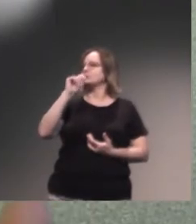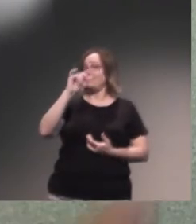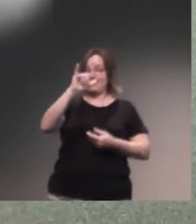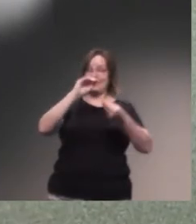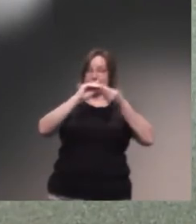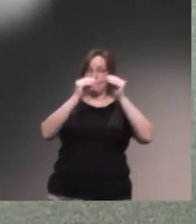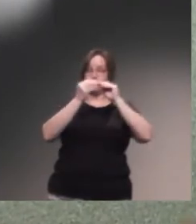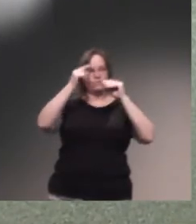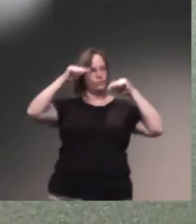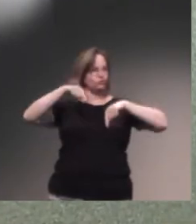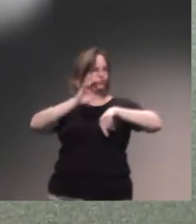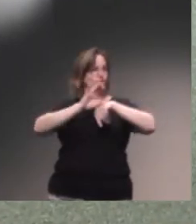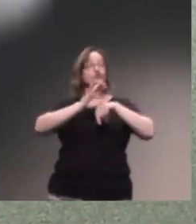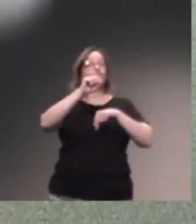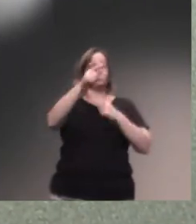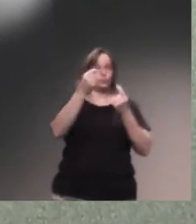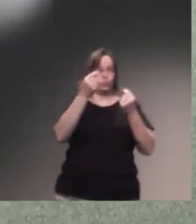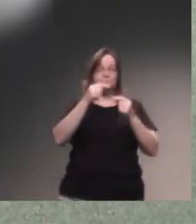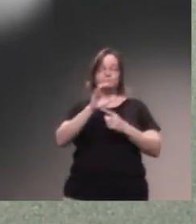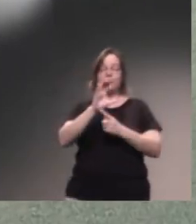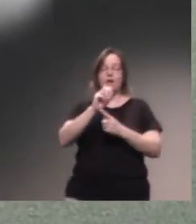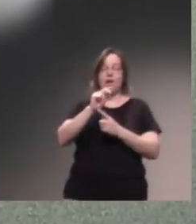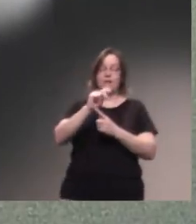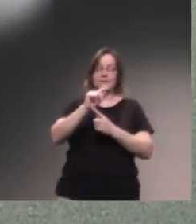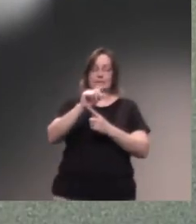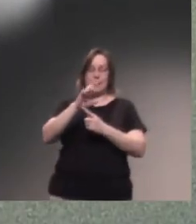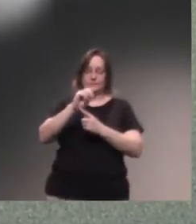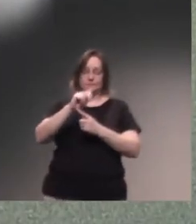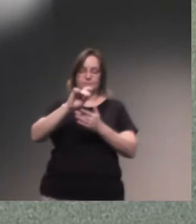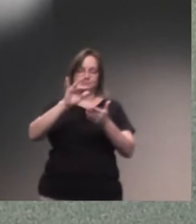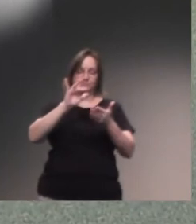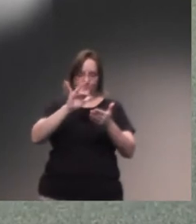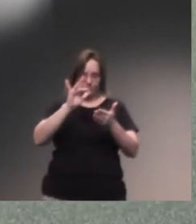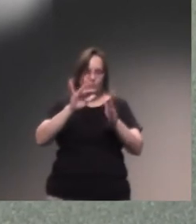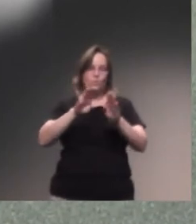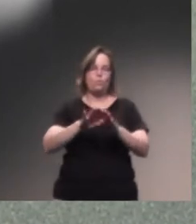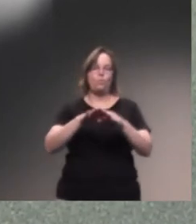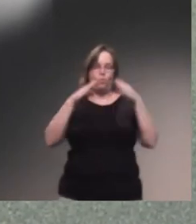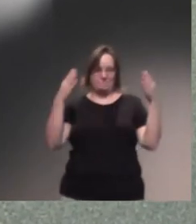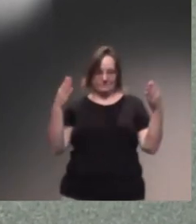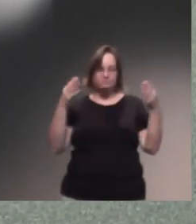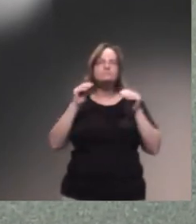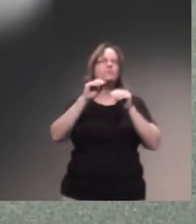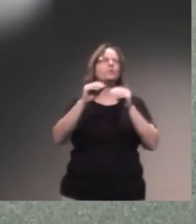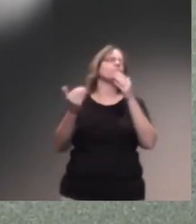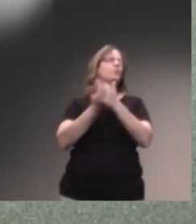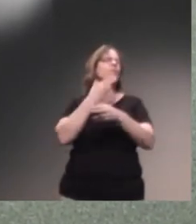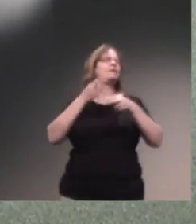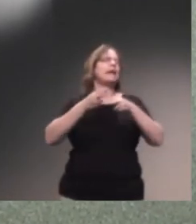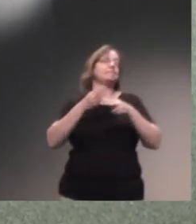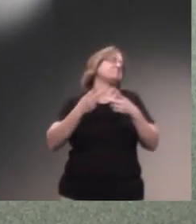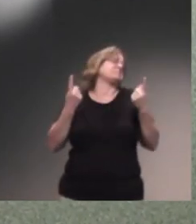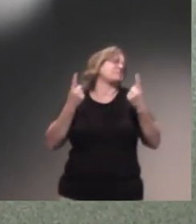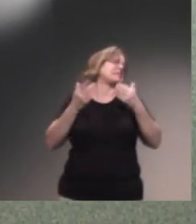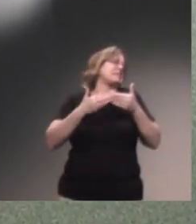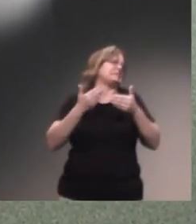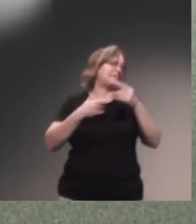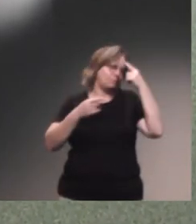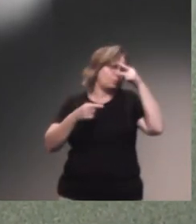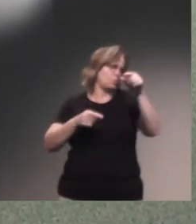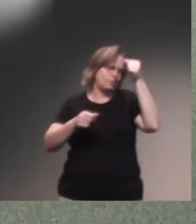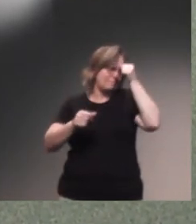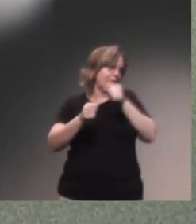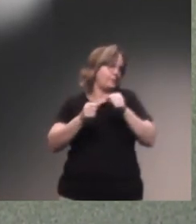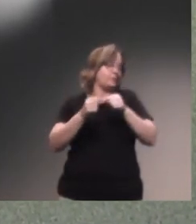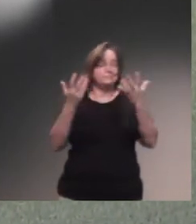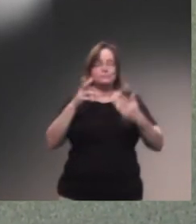church. So open your contacts, create a new name, something that you can remember. It